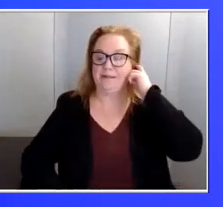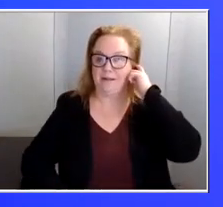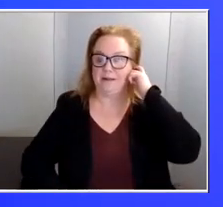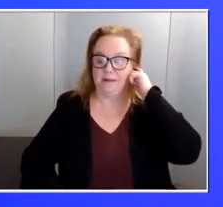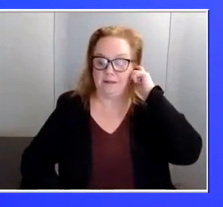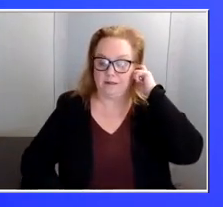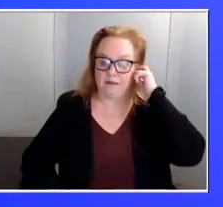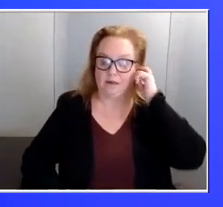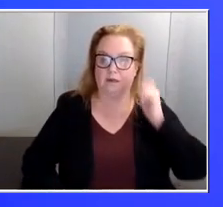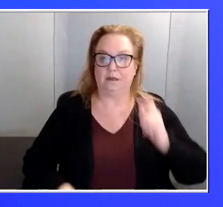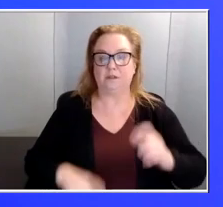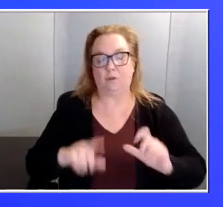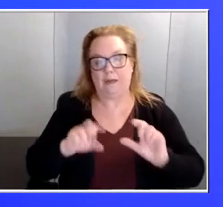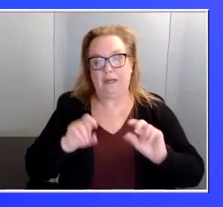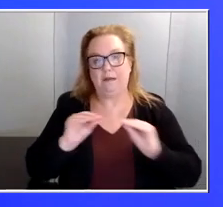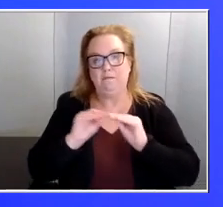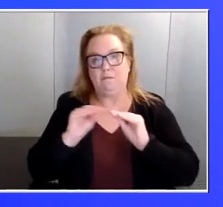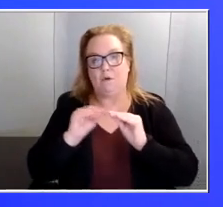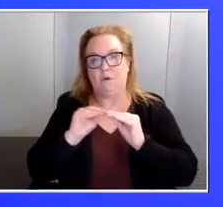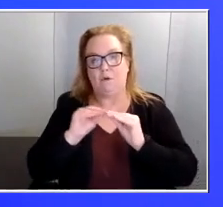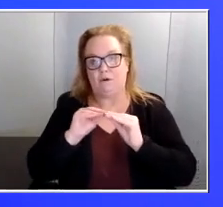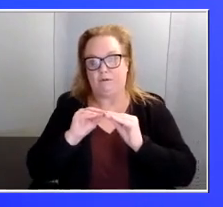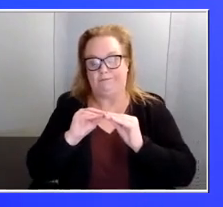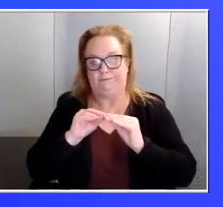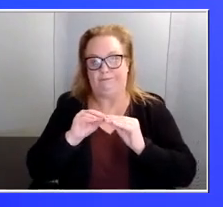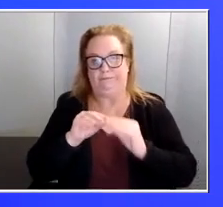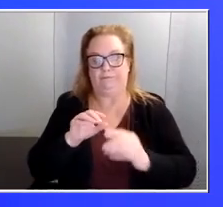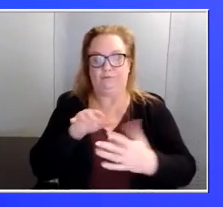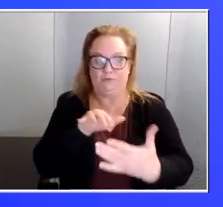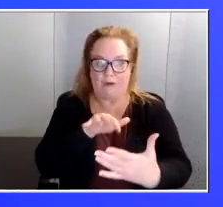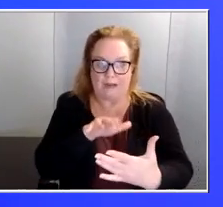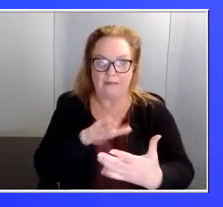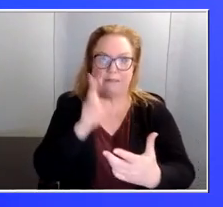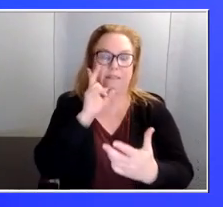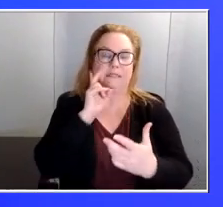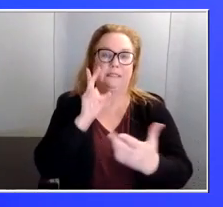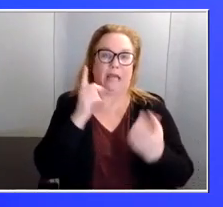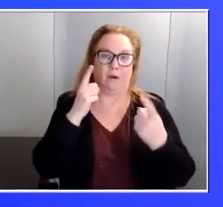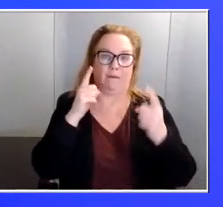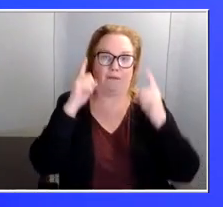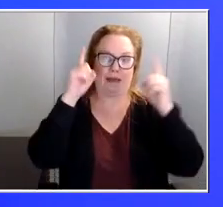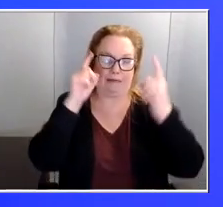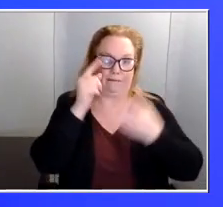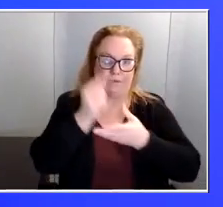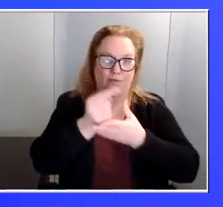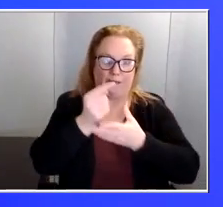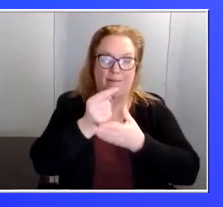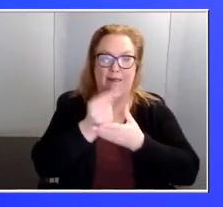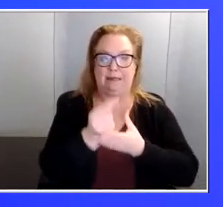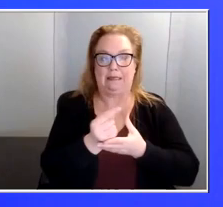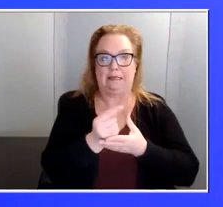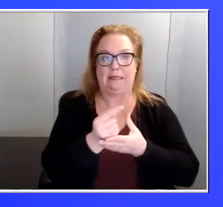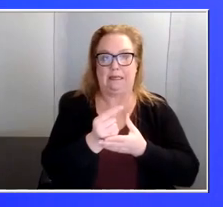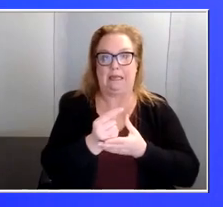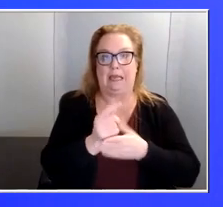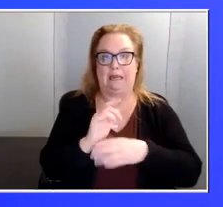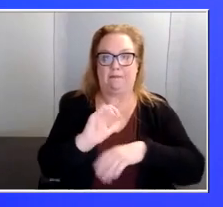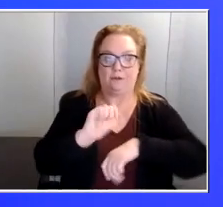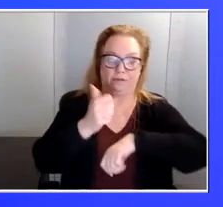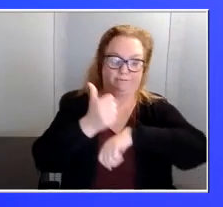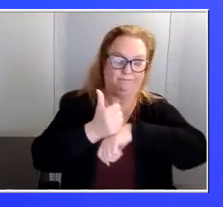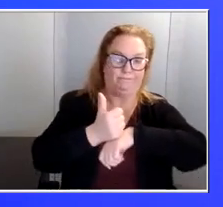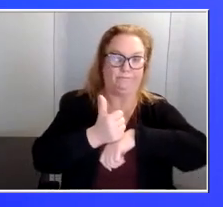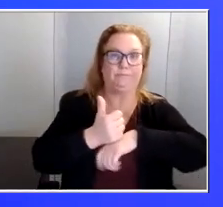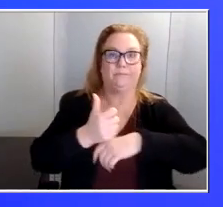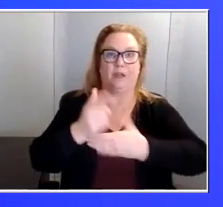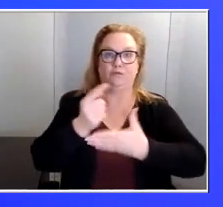think we need longer follow-up for these patients, more clinical trials to see how effective this treatment is, and if there is a fixed duration of treatment to stop it in